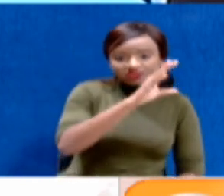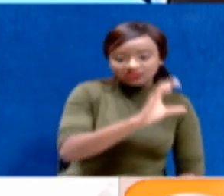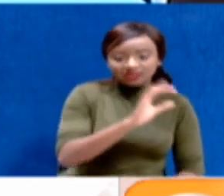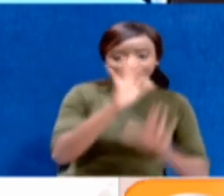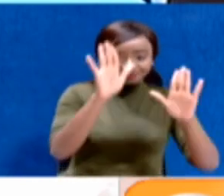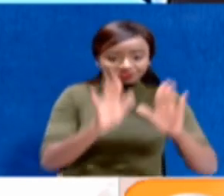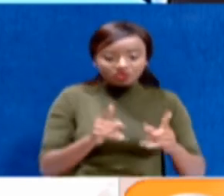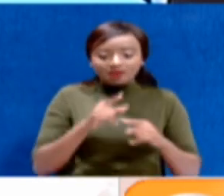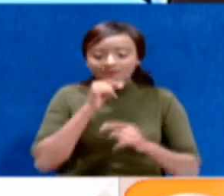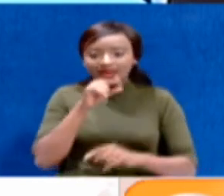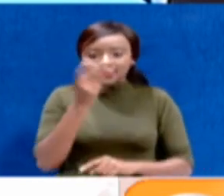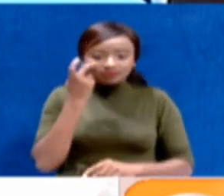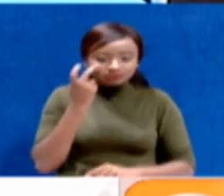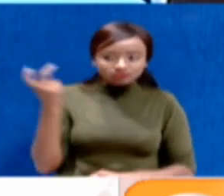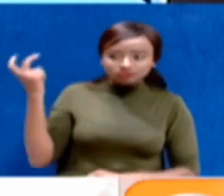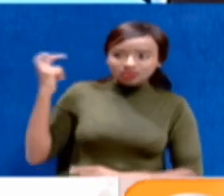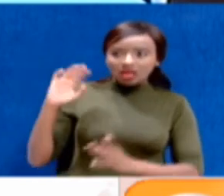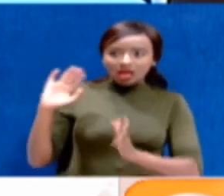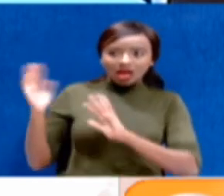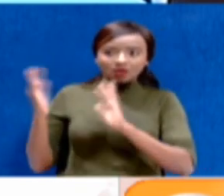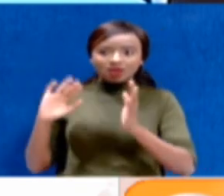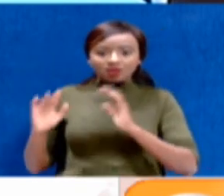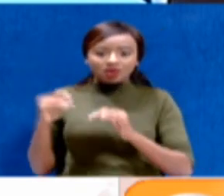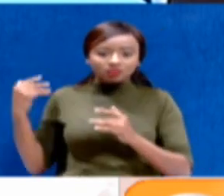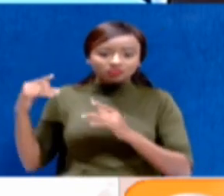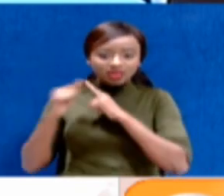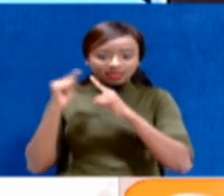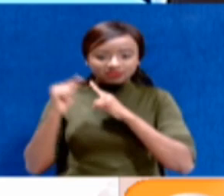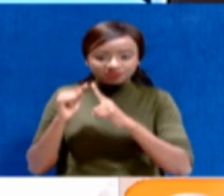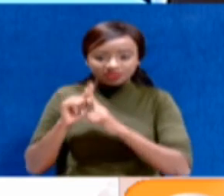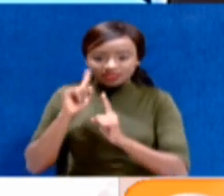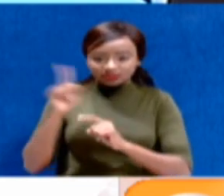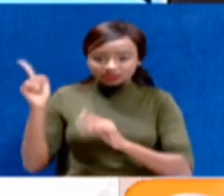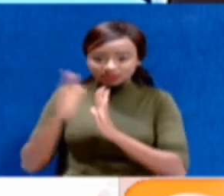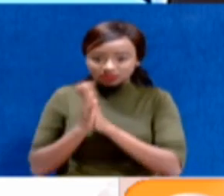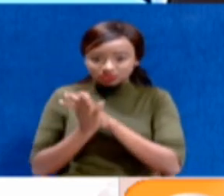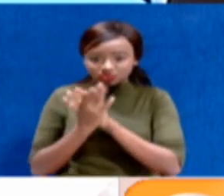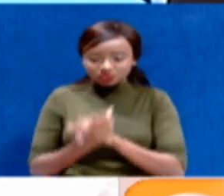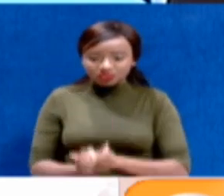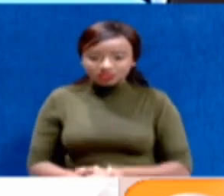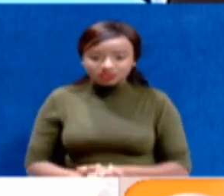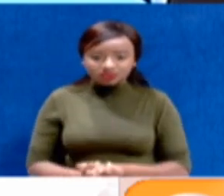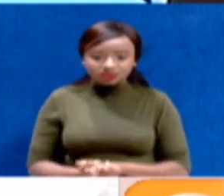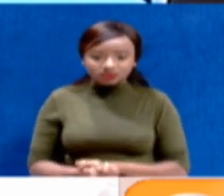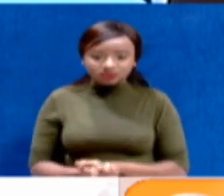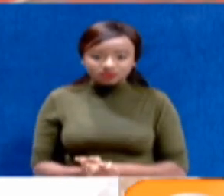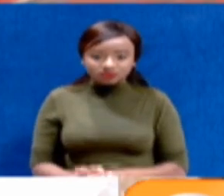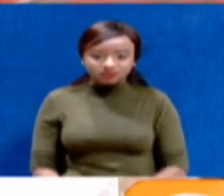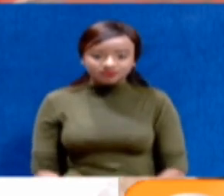he reflects on his own harrowing experience. Dorcas Wangire once more reports.